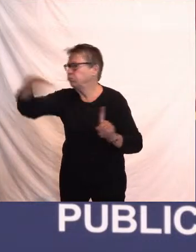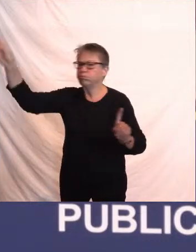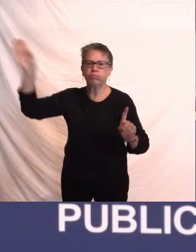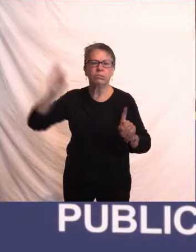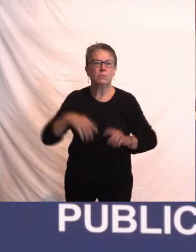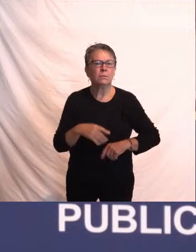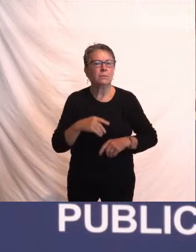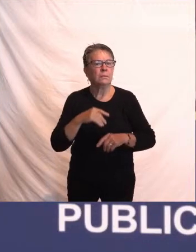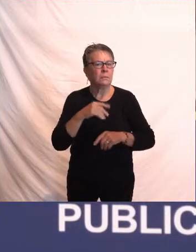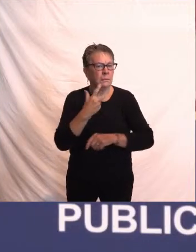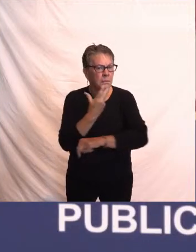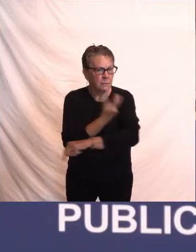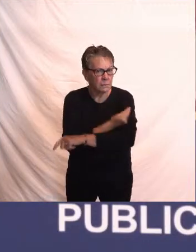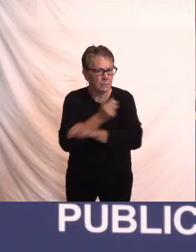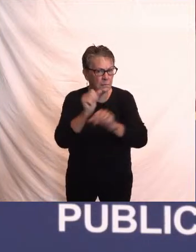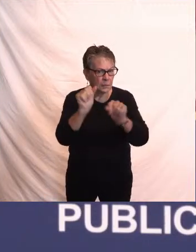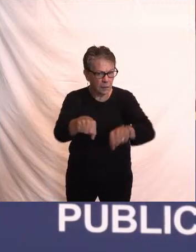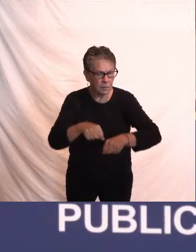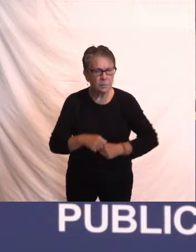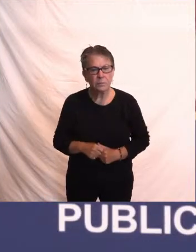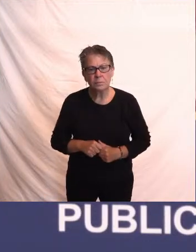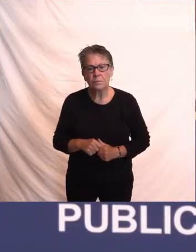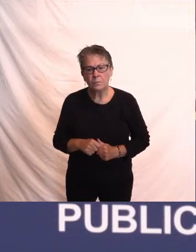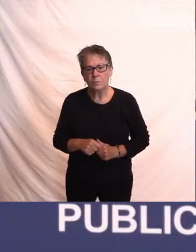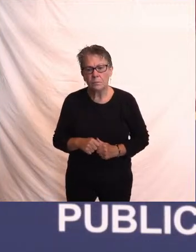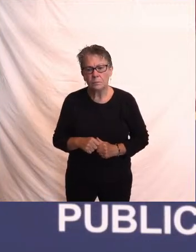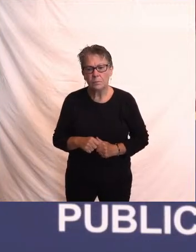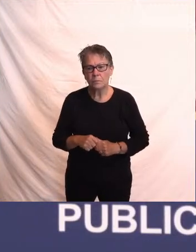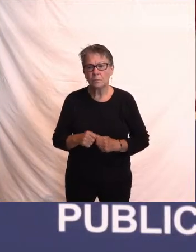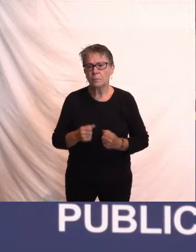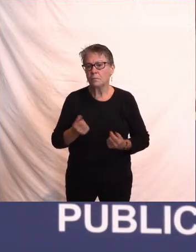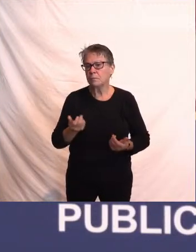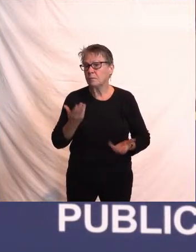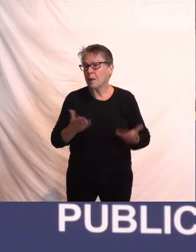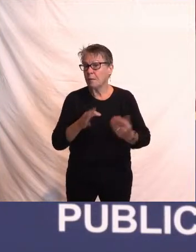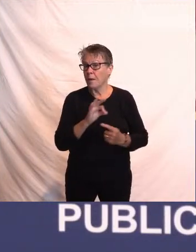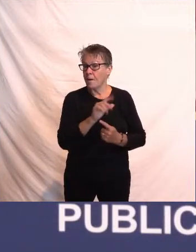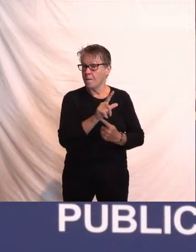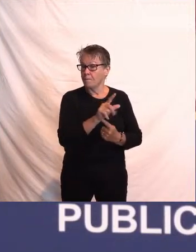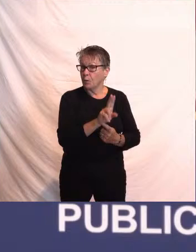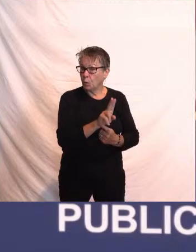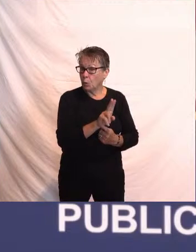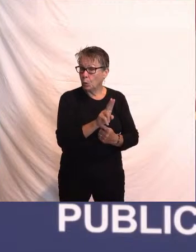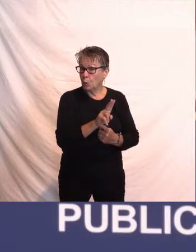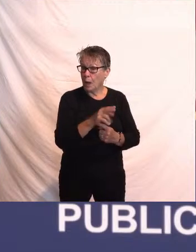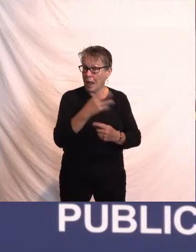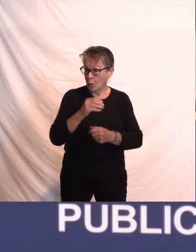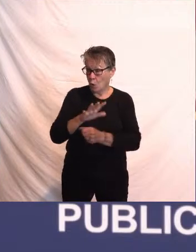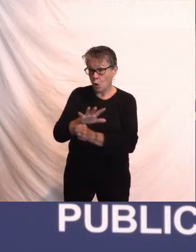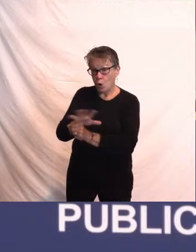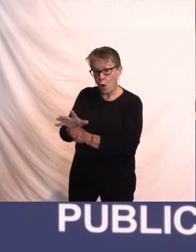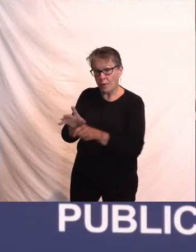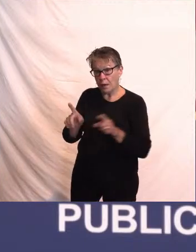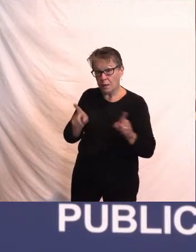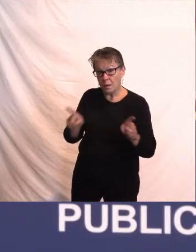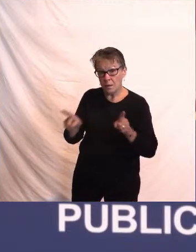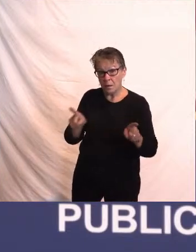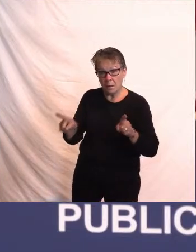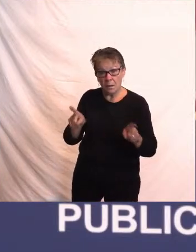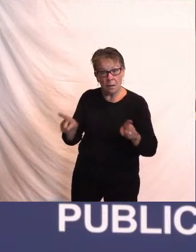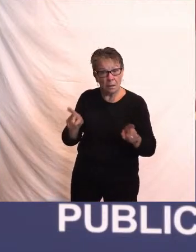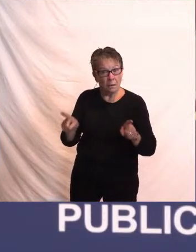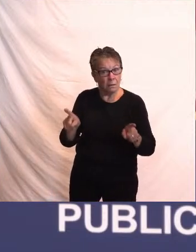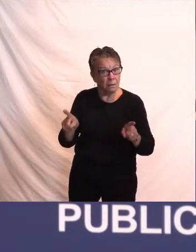pandemic. It's likely that flu viruses and the virus that causes COVID-19 will both be spreading this fall and